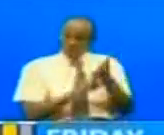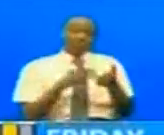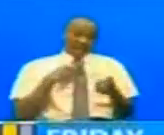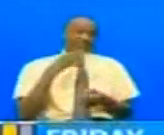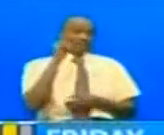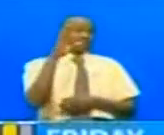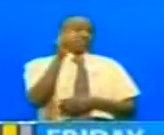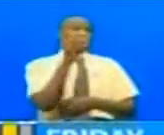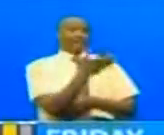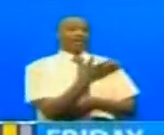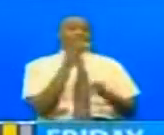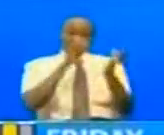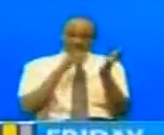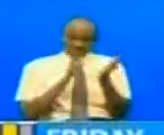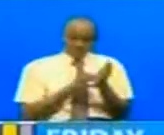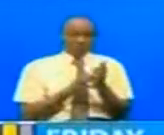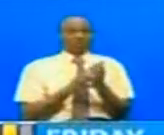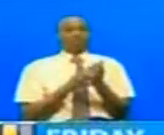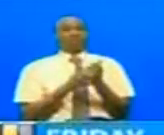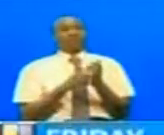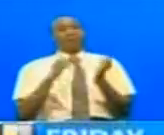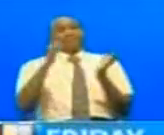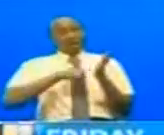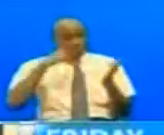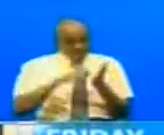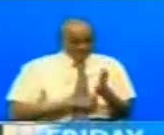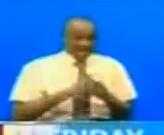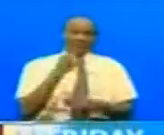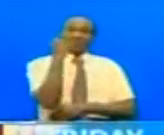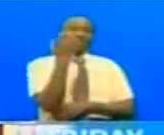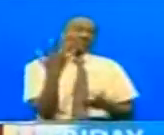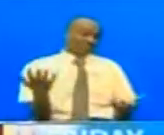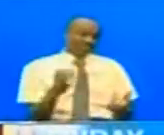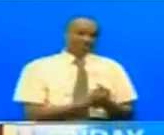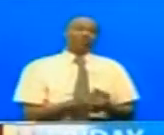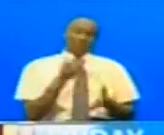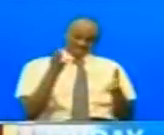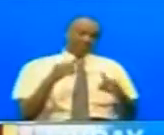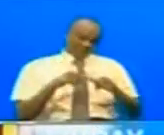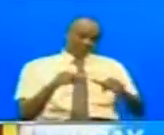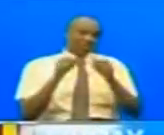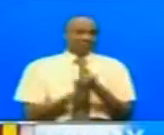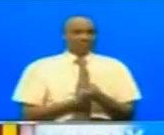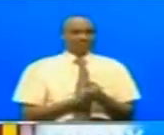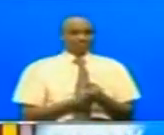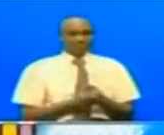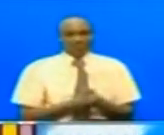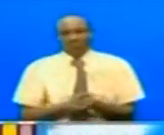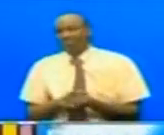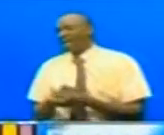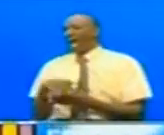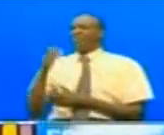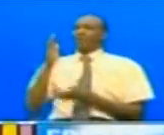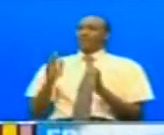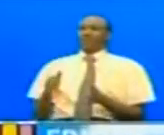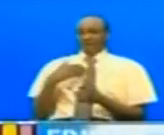MCS. Mm-hmm. In Machakos, in Makueni, we have like 5. Mm-hmm. Yeah. All right. So the party is still intact. Someone here asked a very interesting